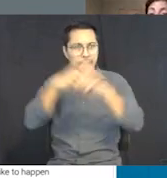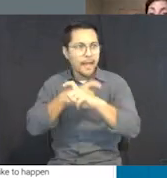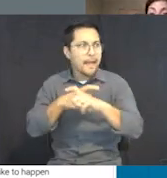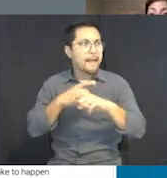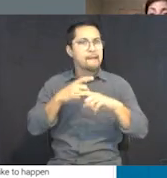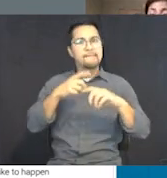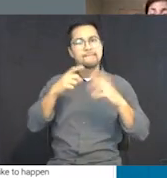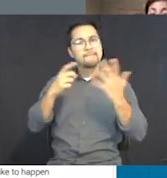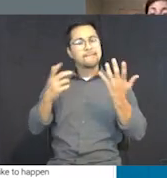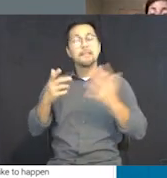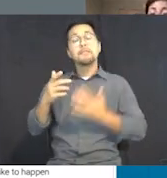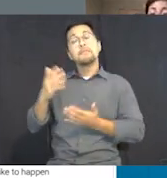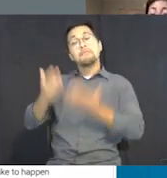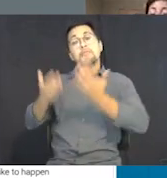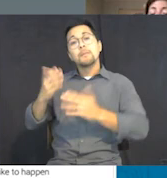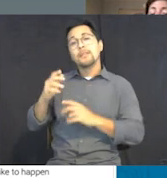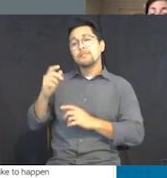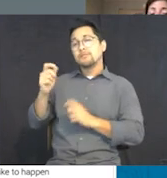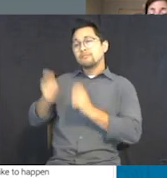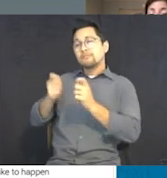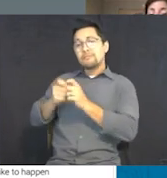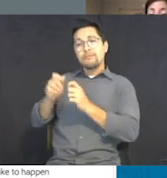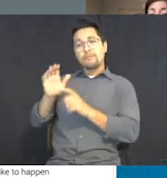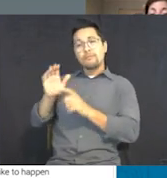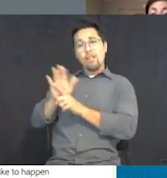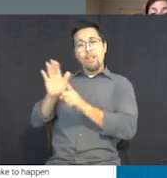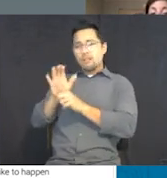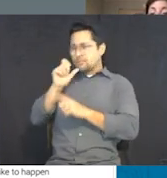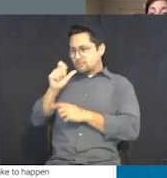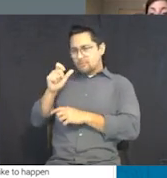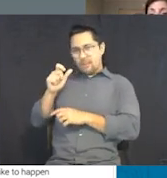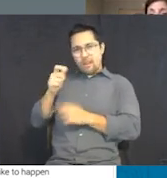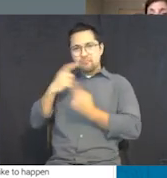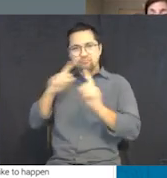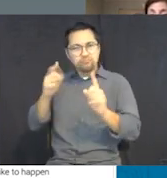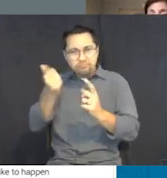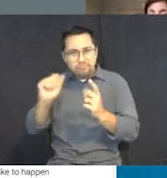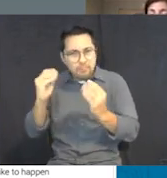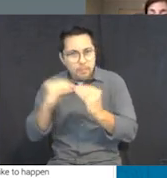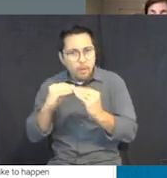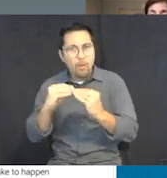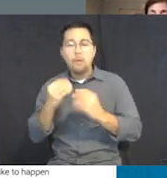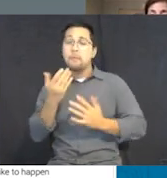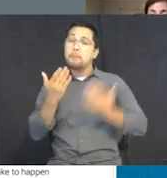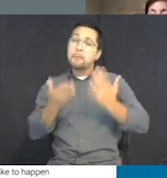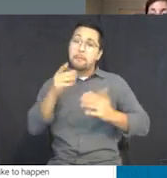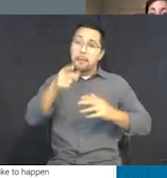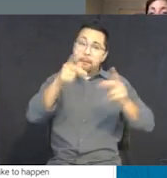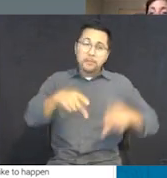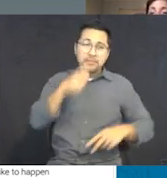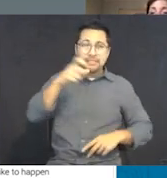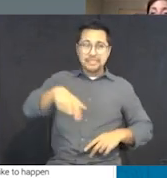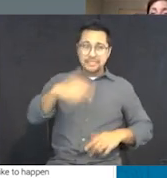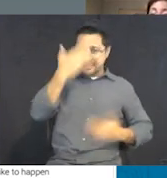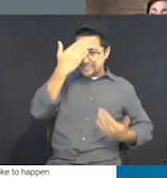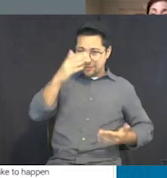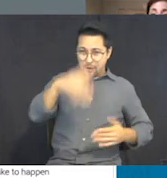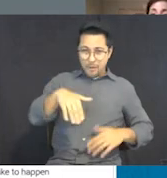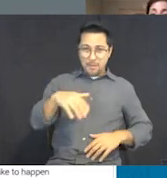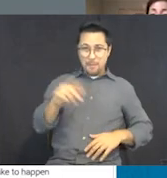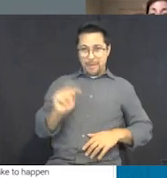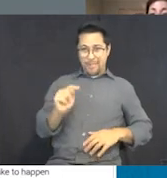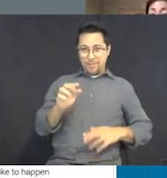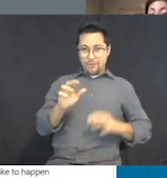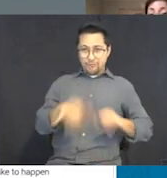they are completing their bathroom routine with 100% accuracy or success. So you could change